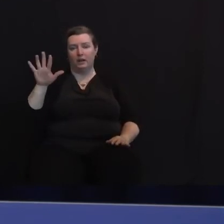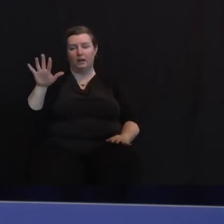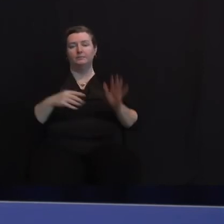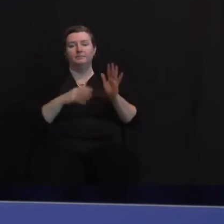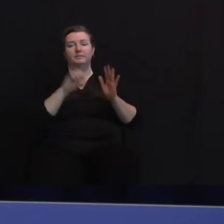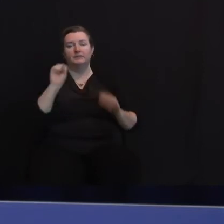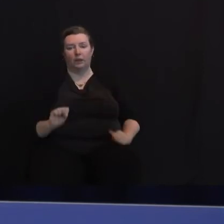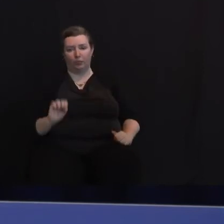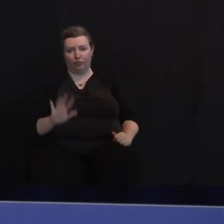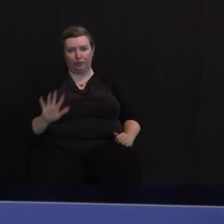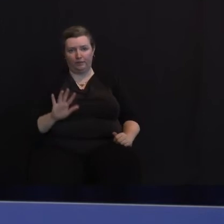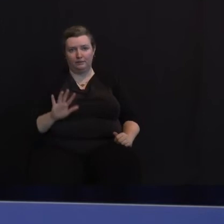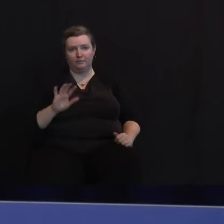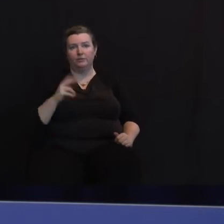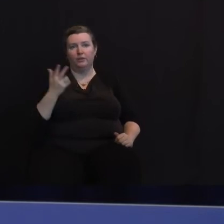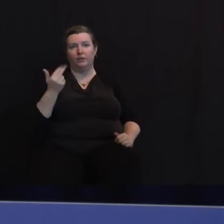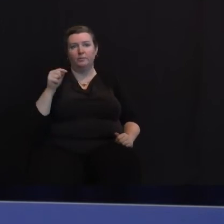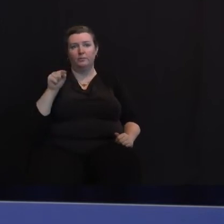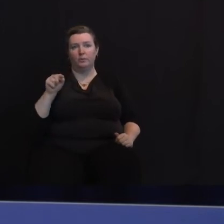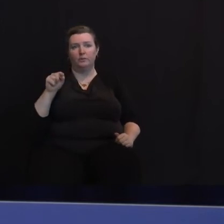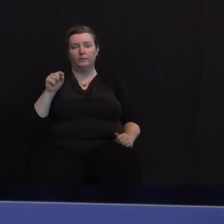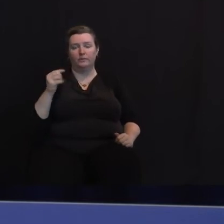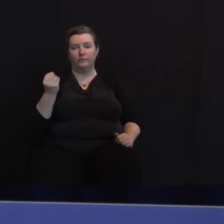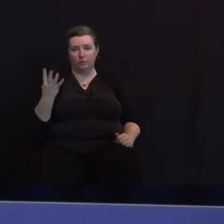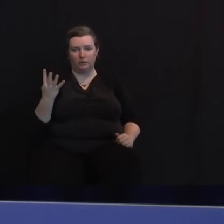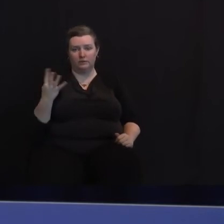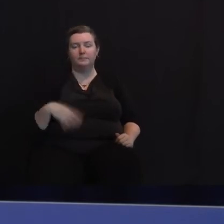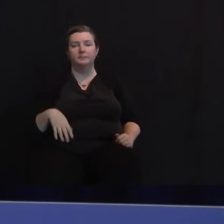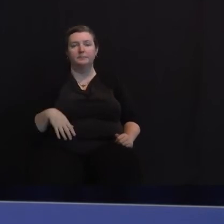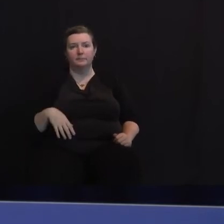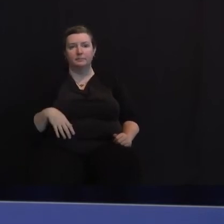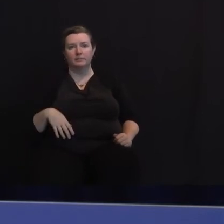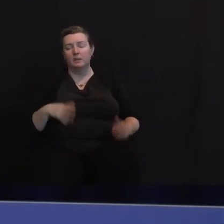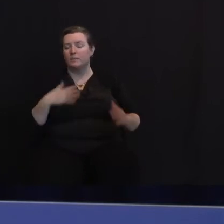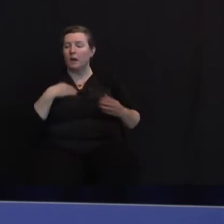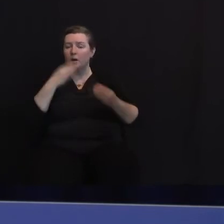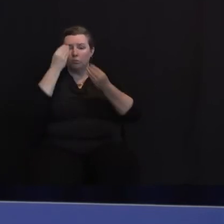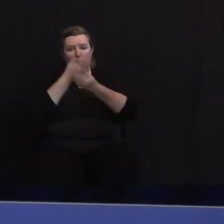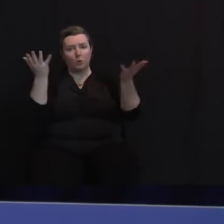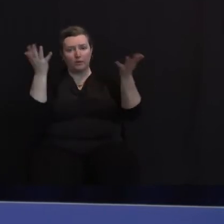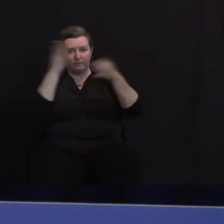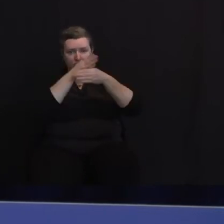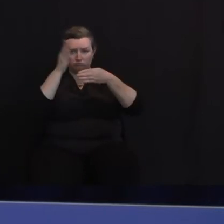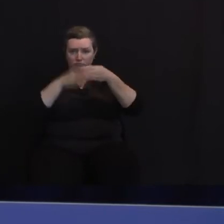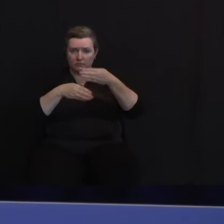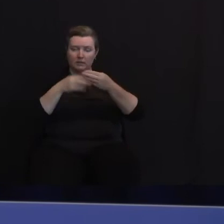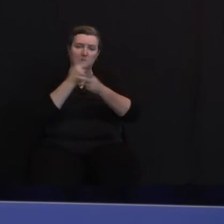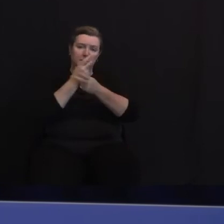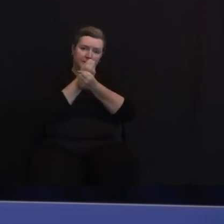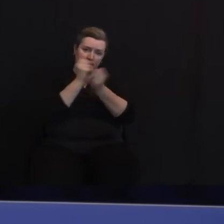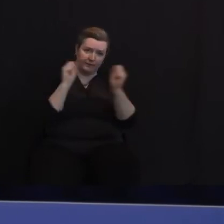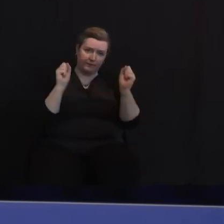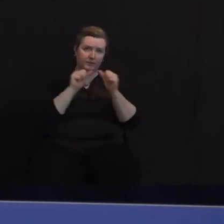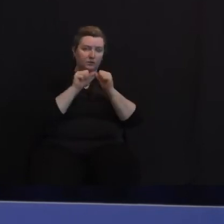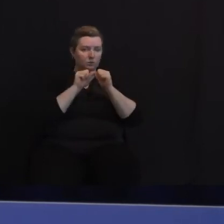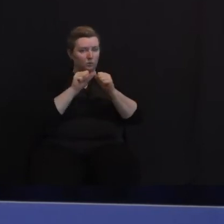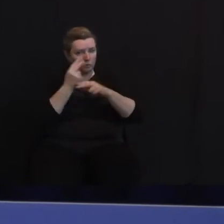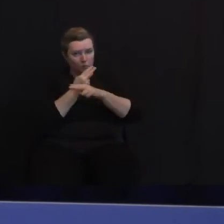southern part of the state, 13.14. So that concludes my report. Stay safe, continue to mask